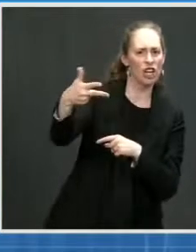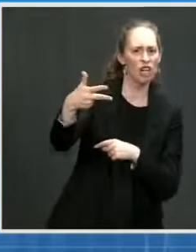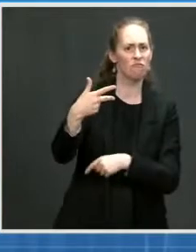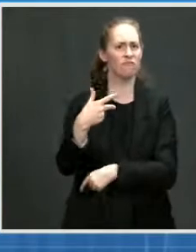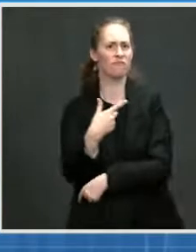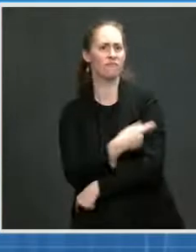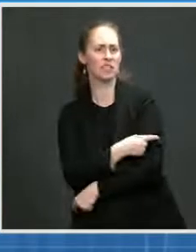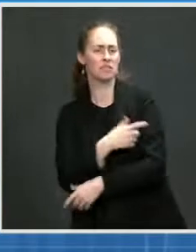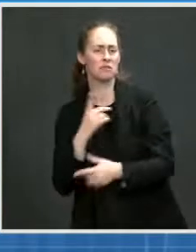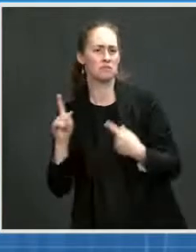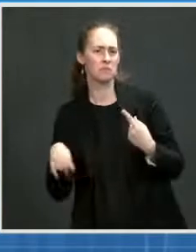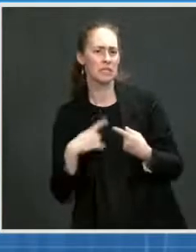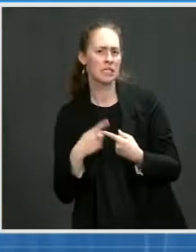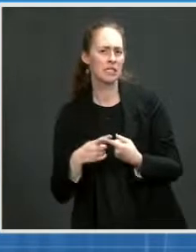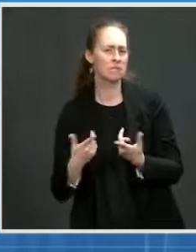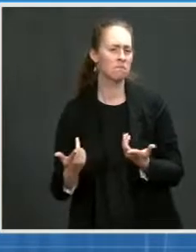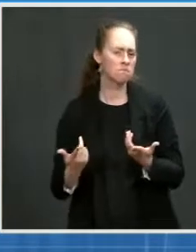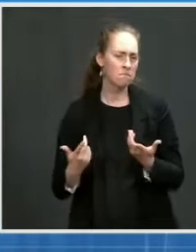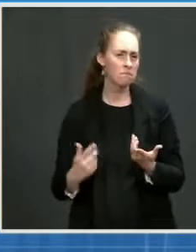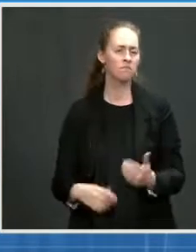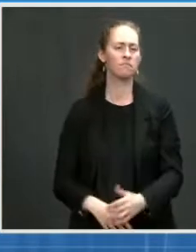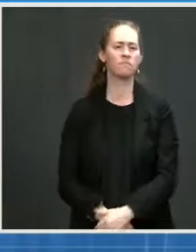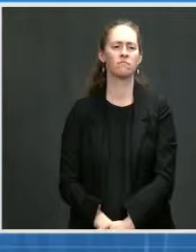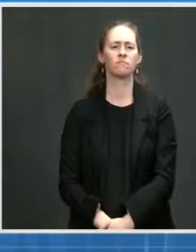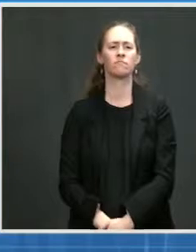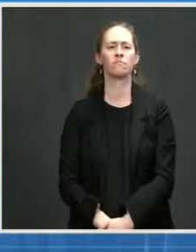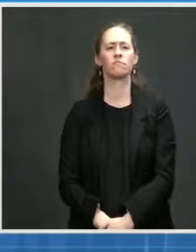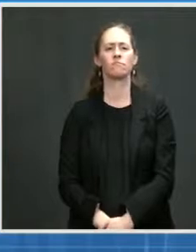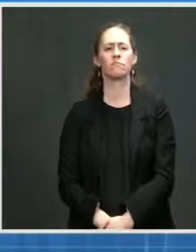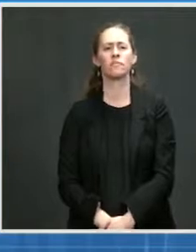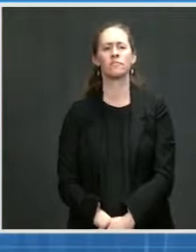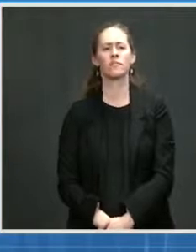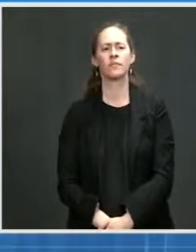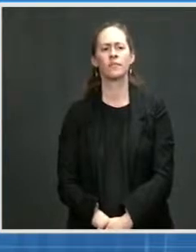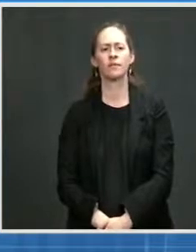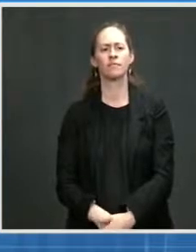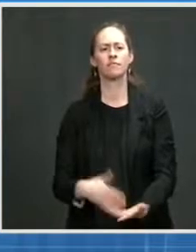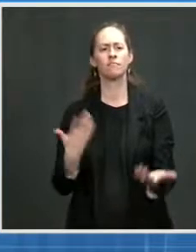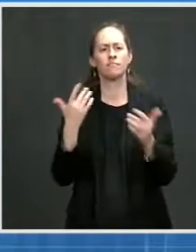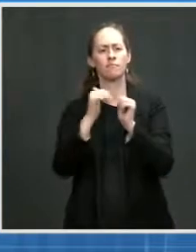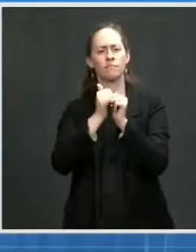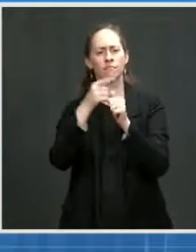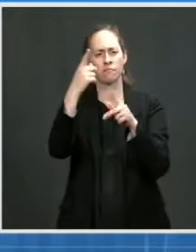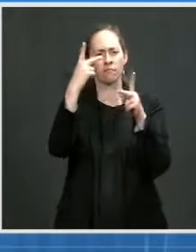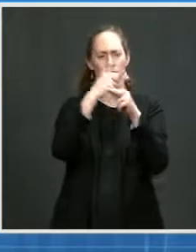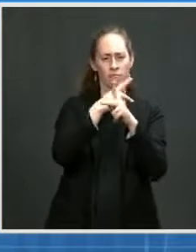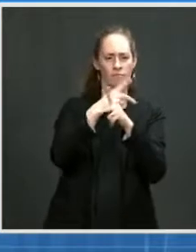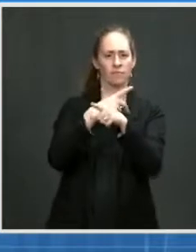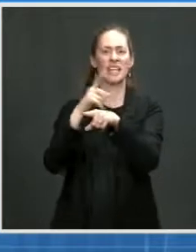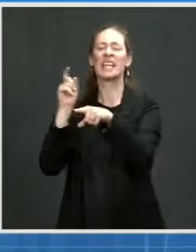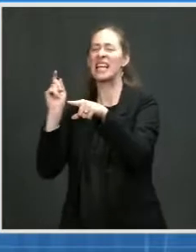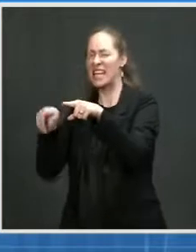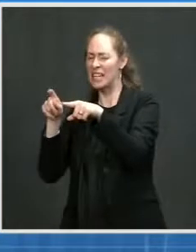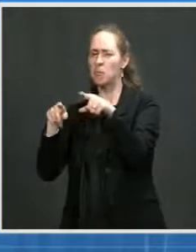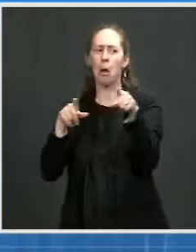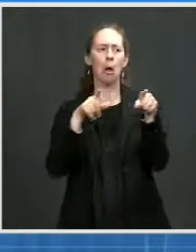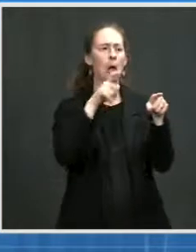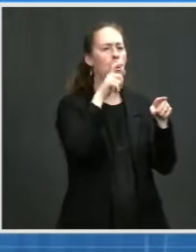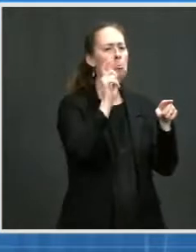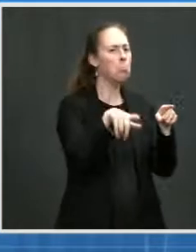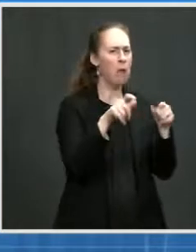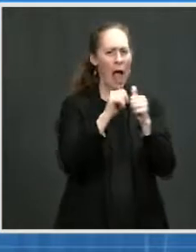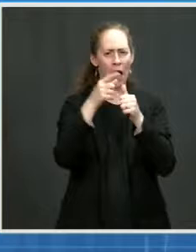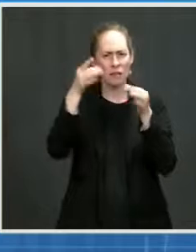like to coming to that decision about whether or not we're going to need a booster? So the president's committed that we